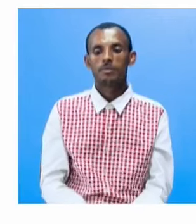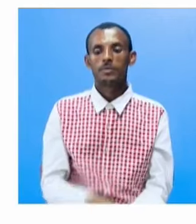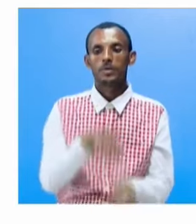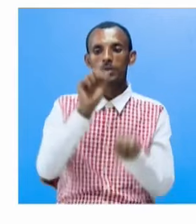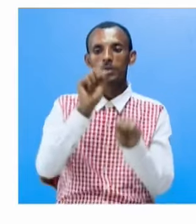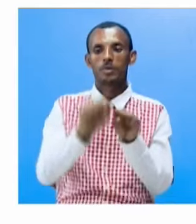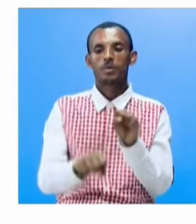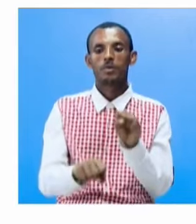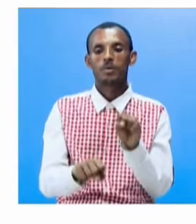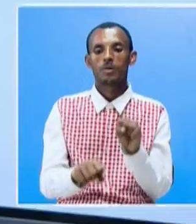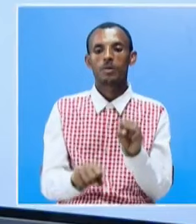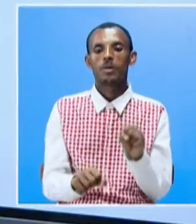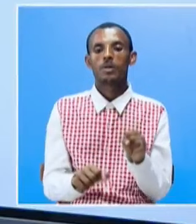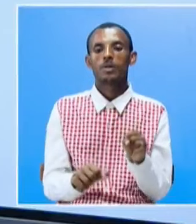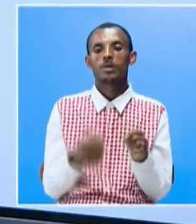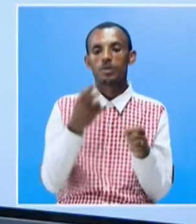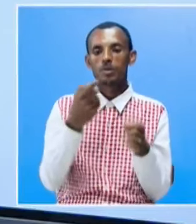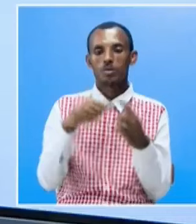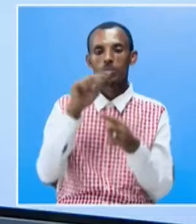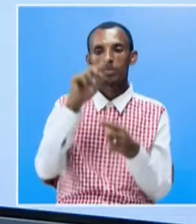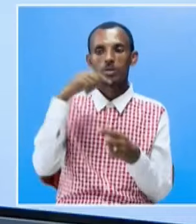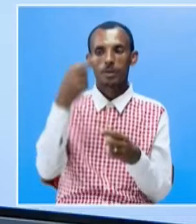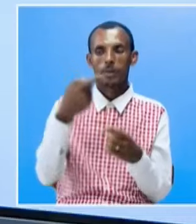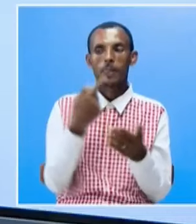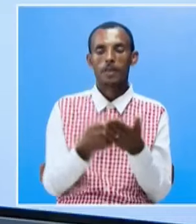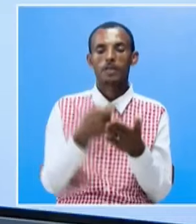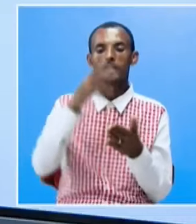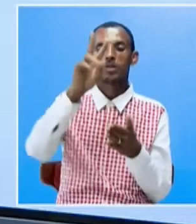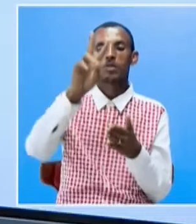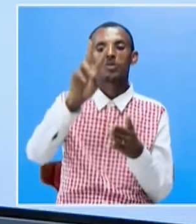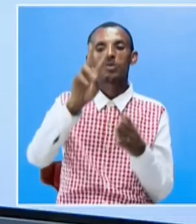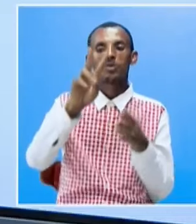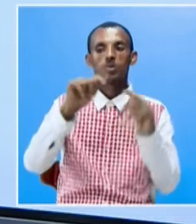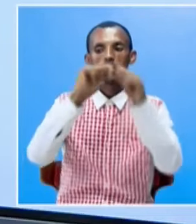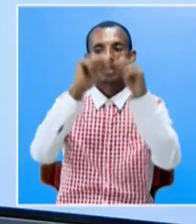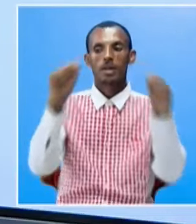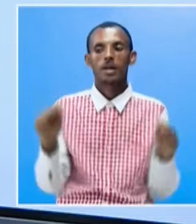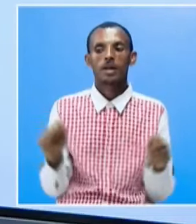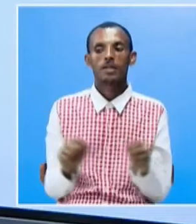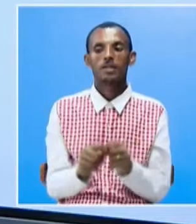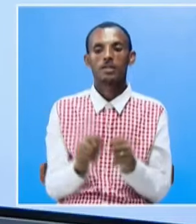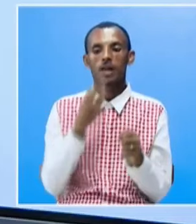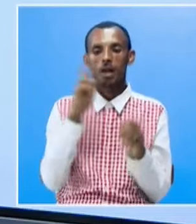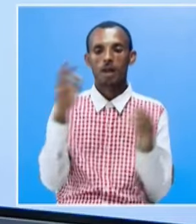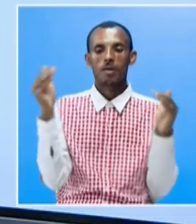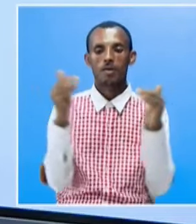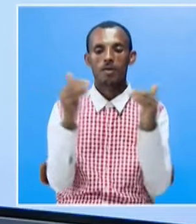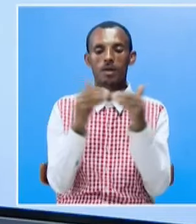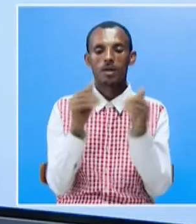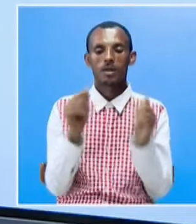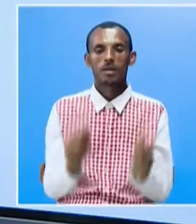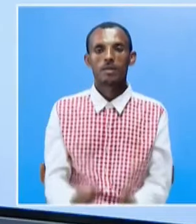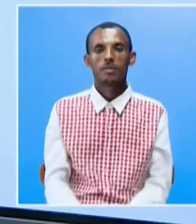So, in order to say these two triangles are congruent,